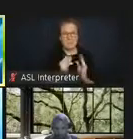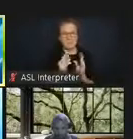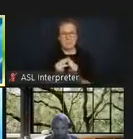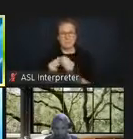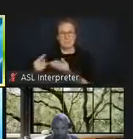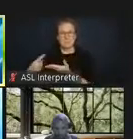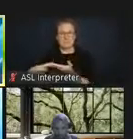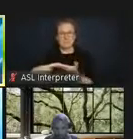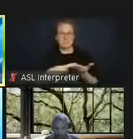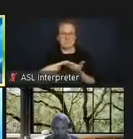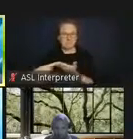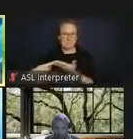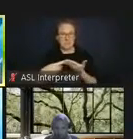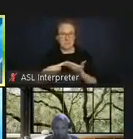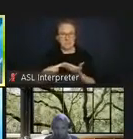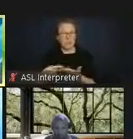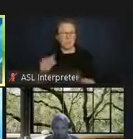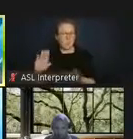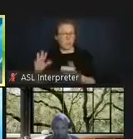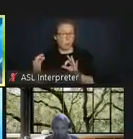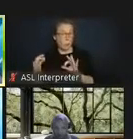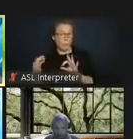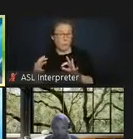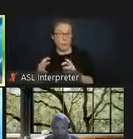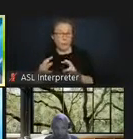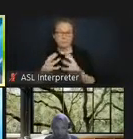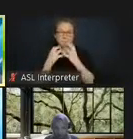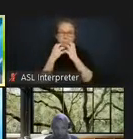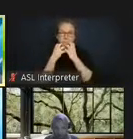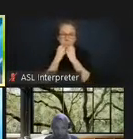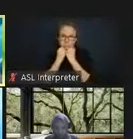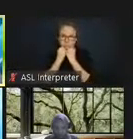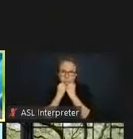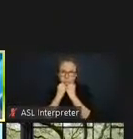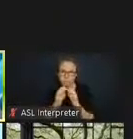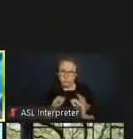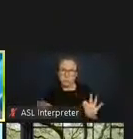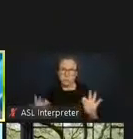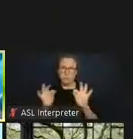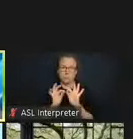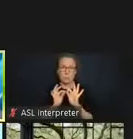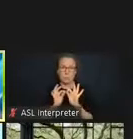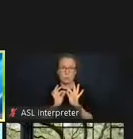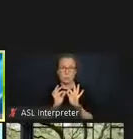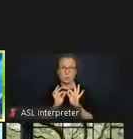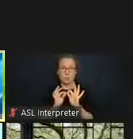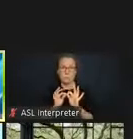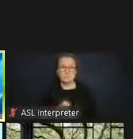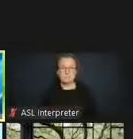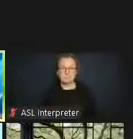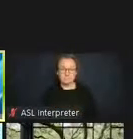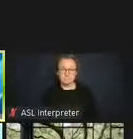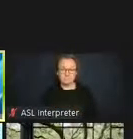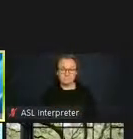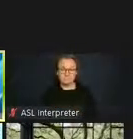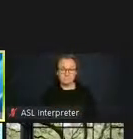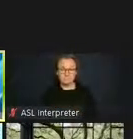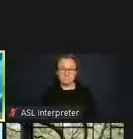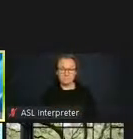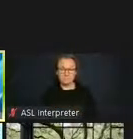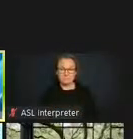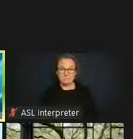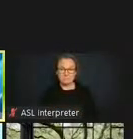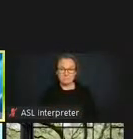Your input is very important to us. And what I would ask is we move the slide one more.